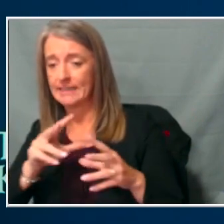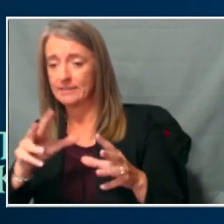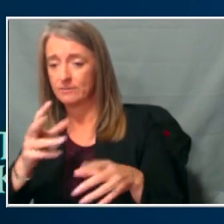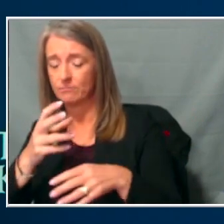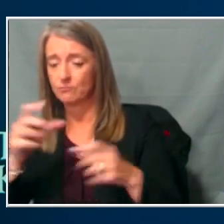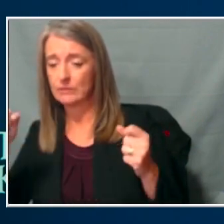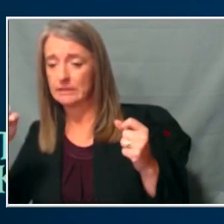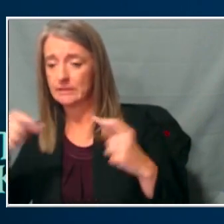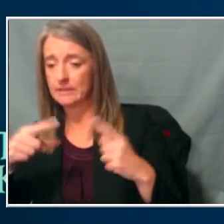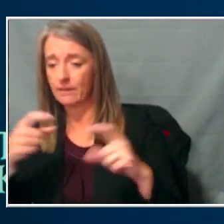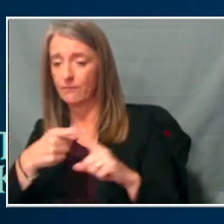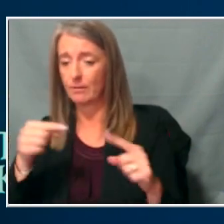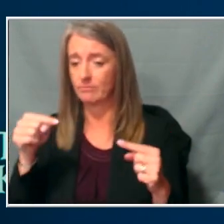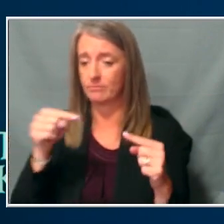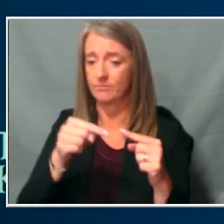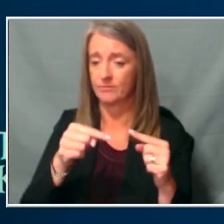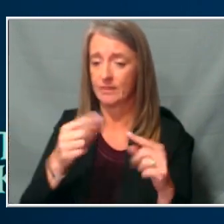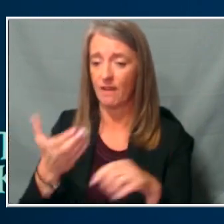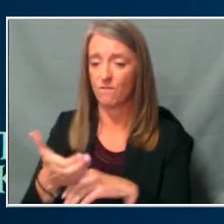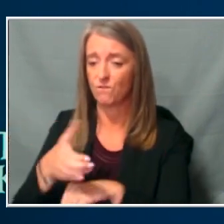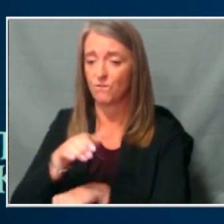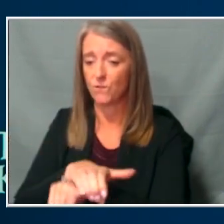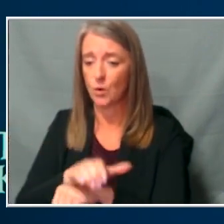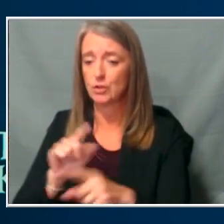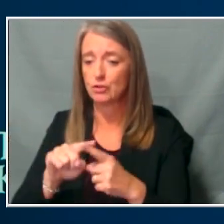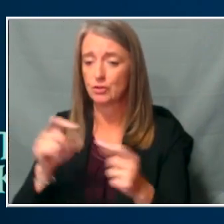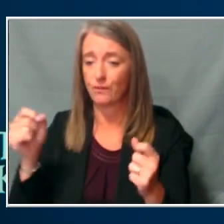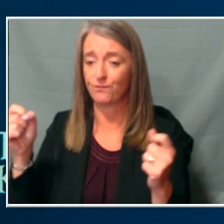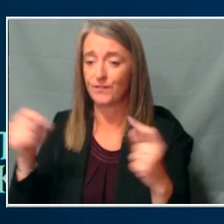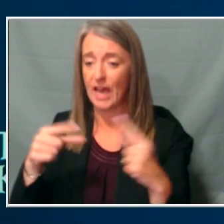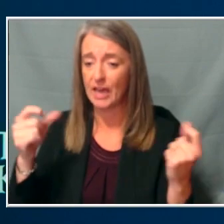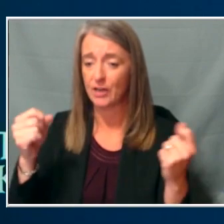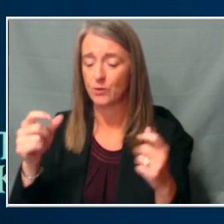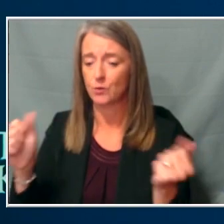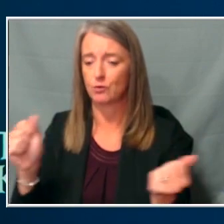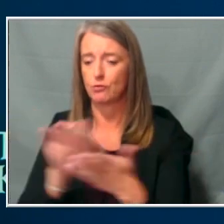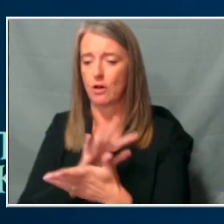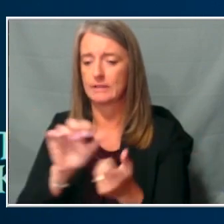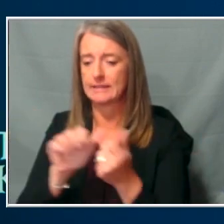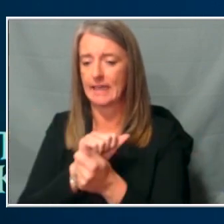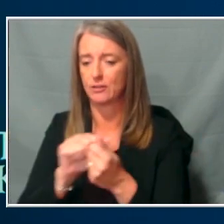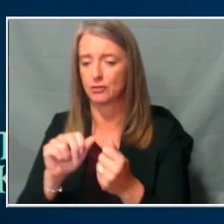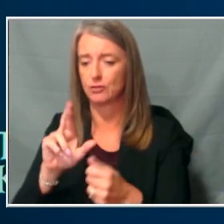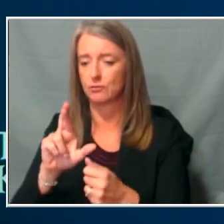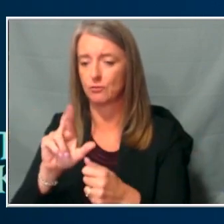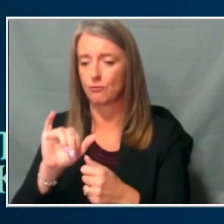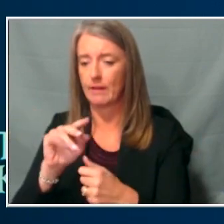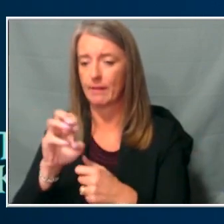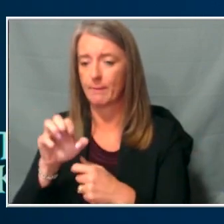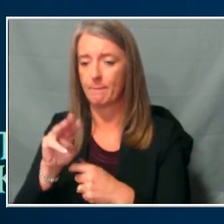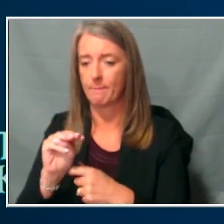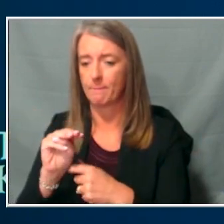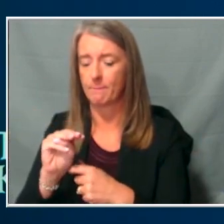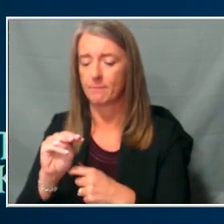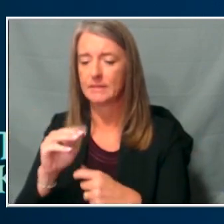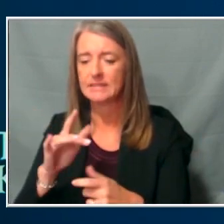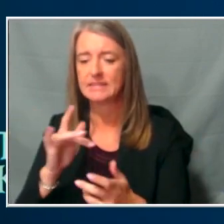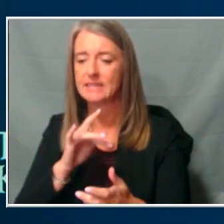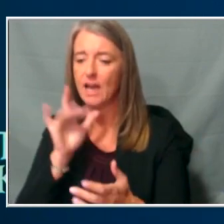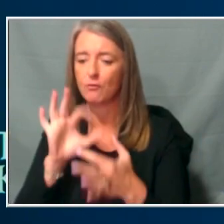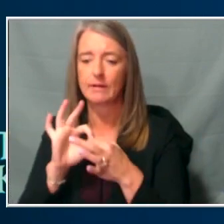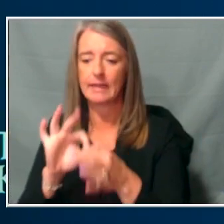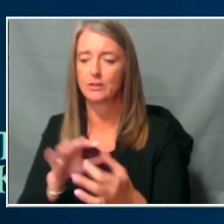its neighbor and it's forced to fire, it causes that dangerous rhythm. So in fact, it's not related to slow heart. It can